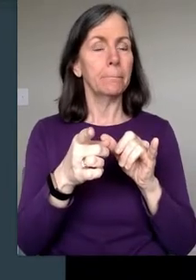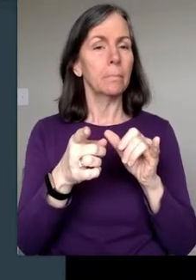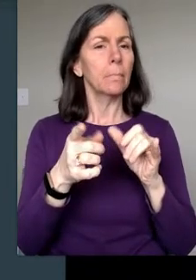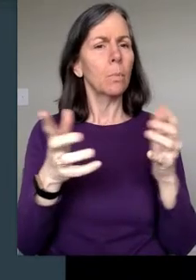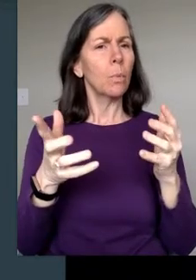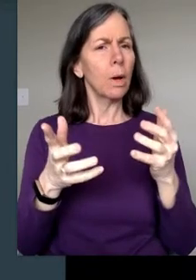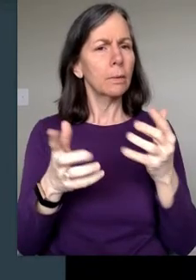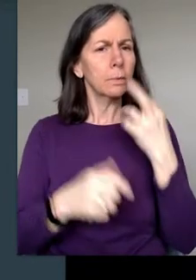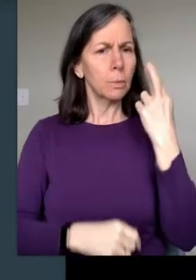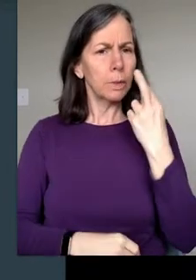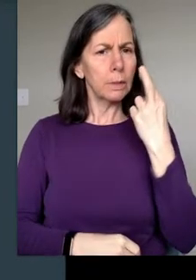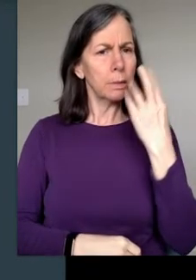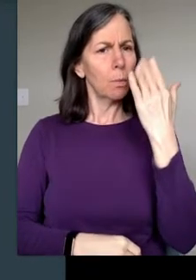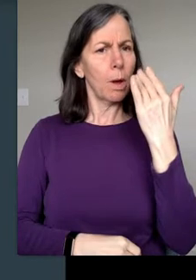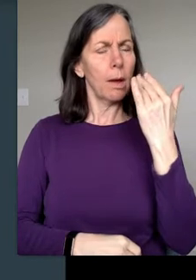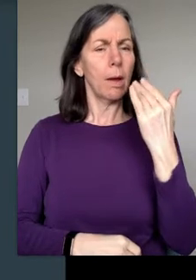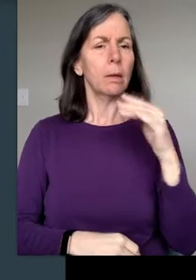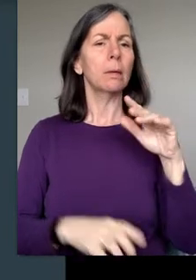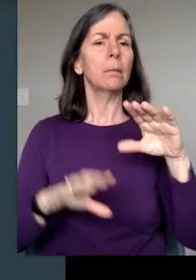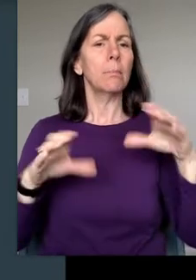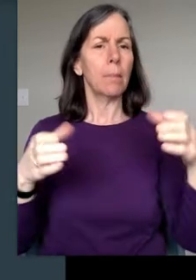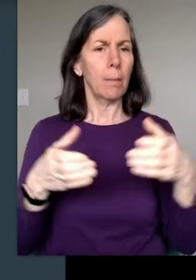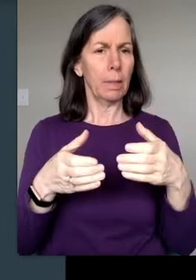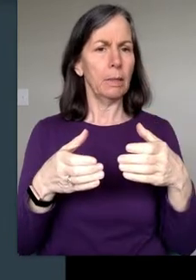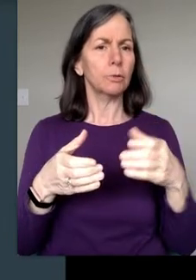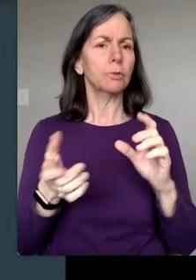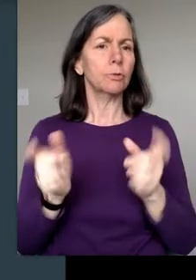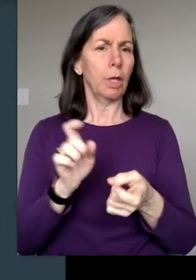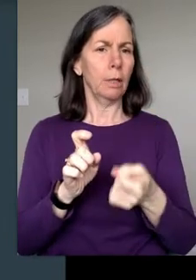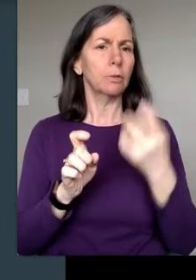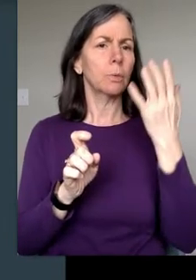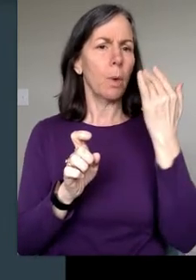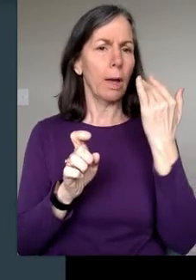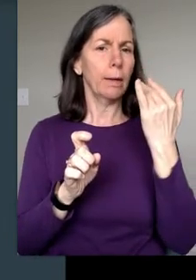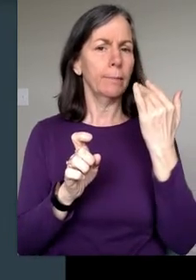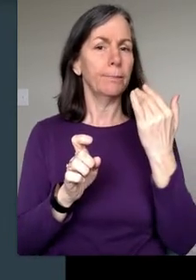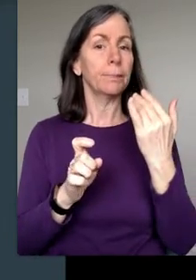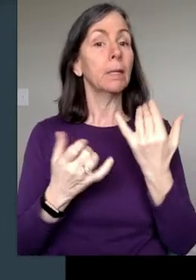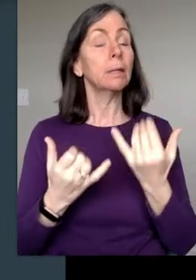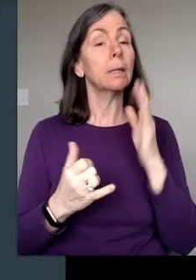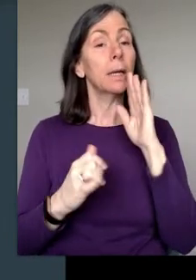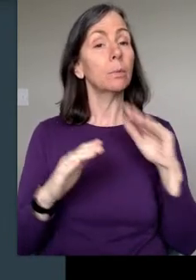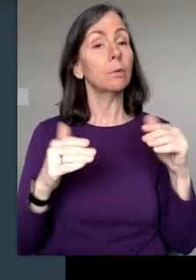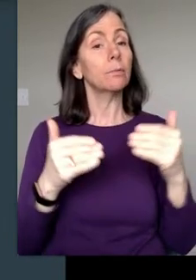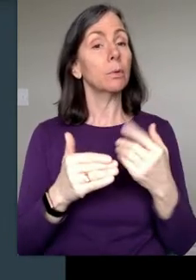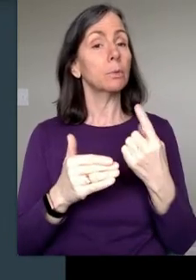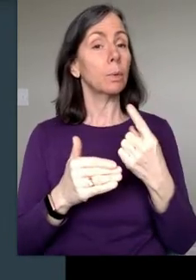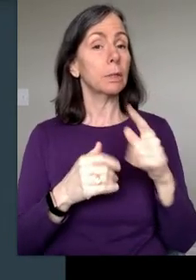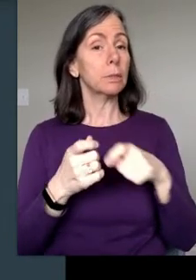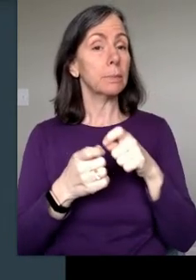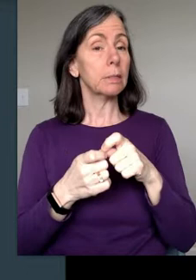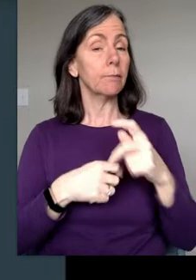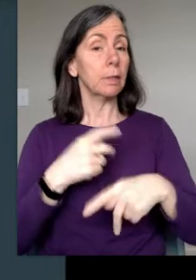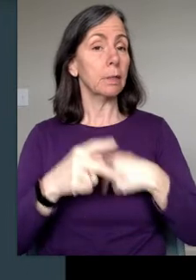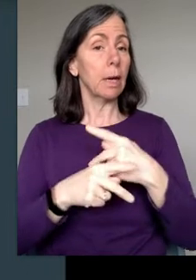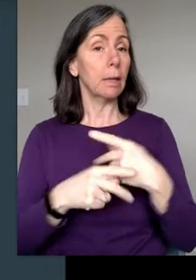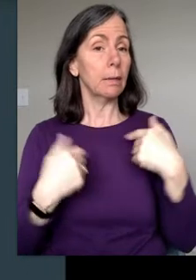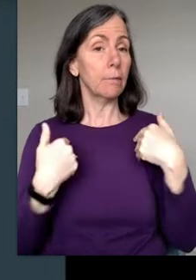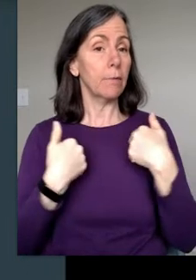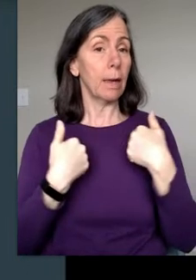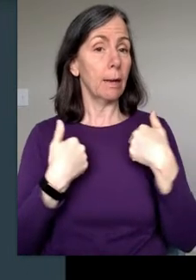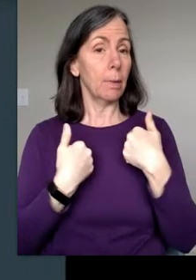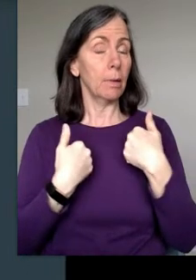populations to change? Today we're going to focus on one specific kind of organism or creature called the